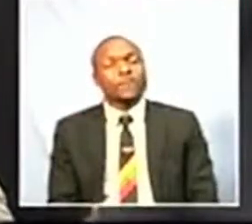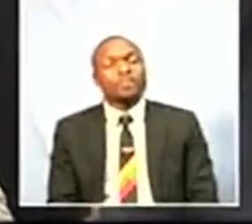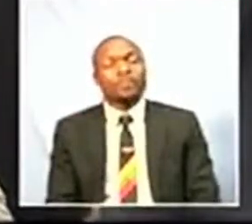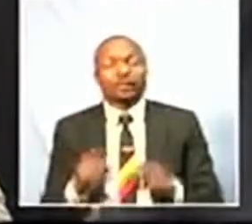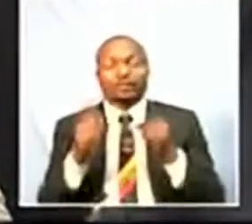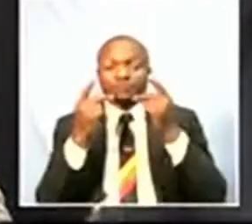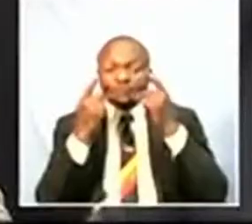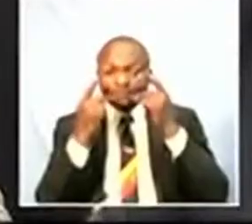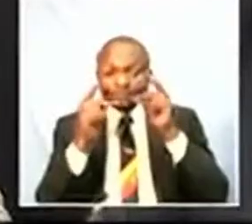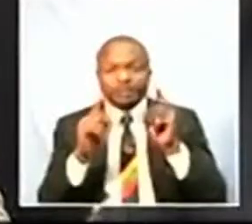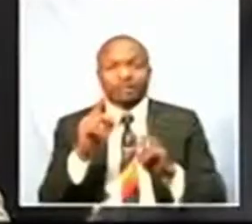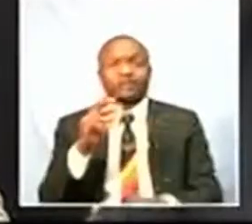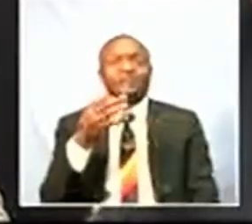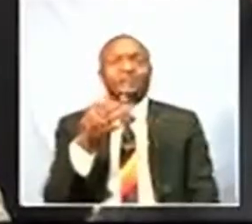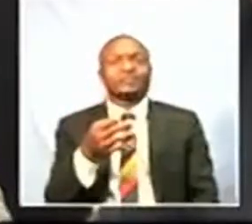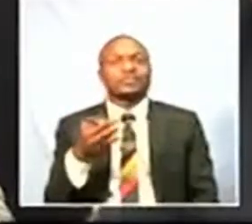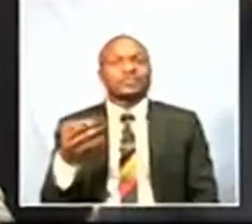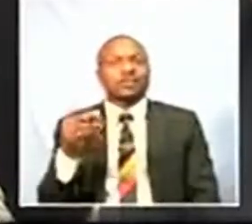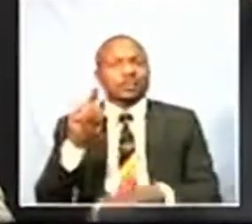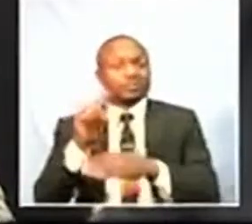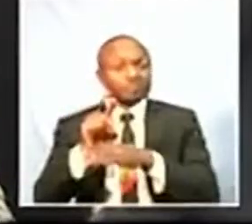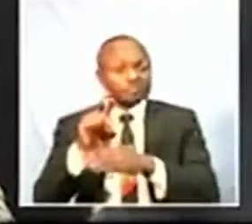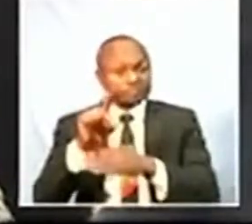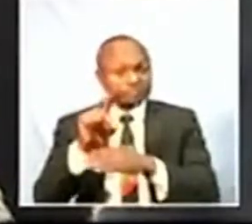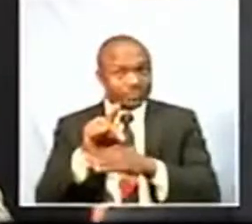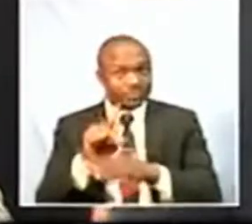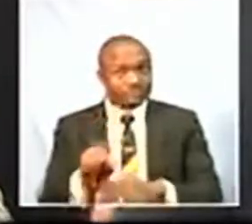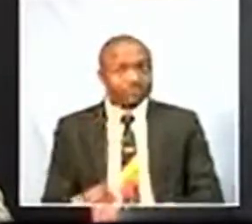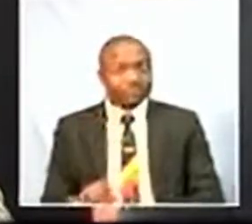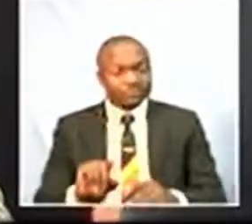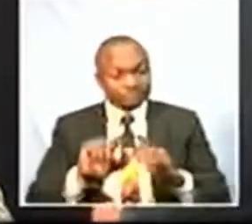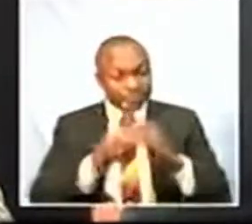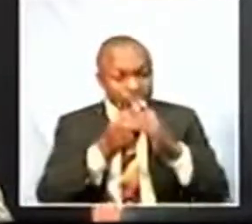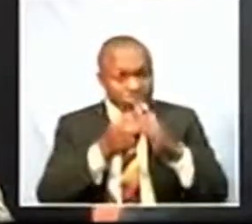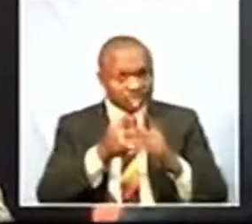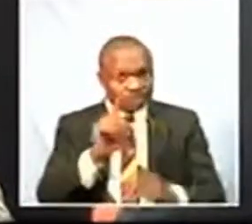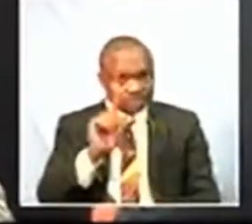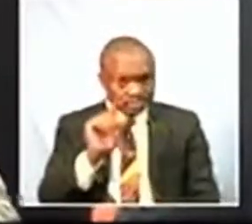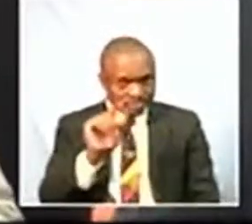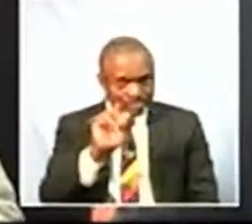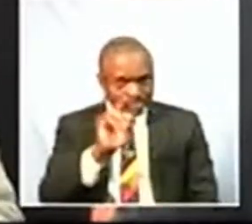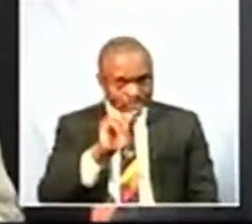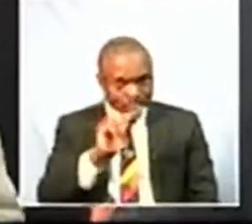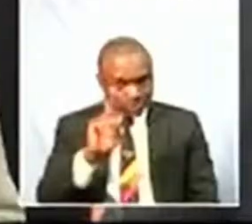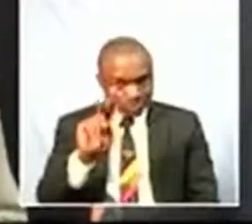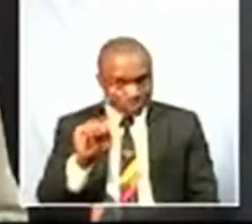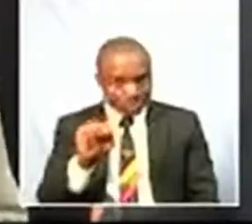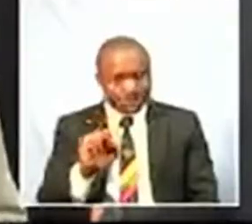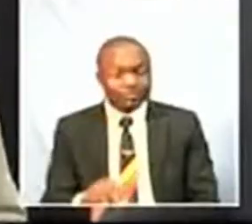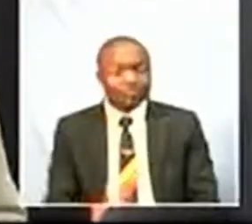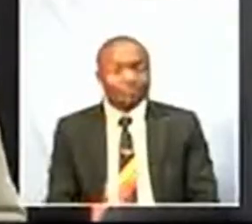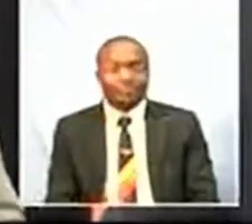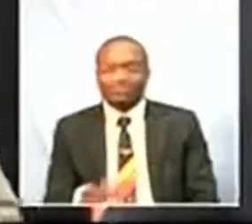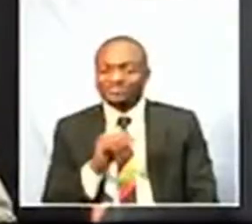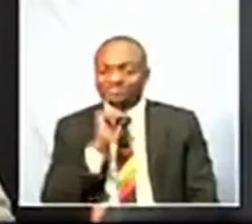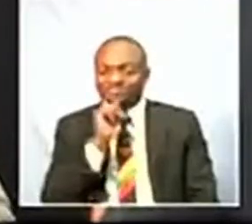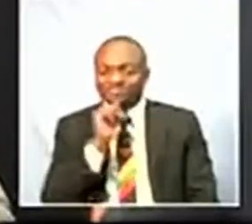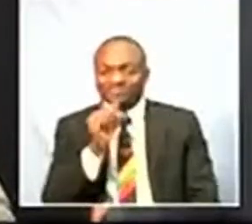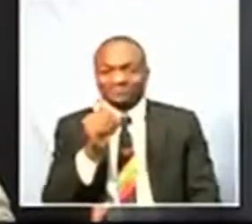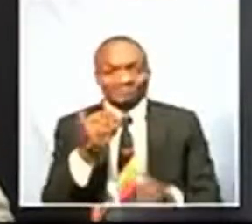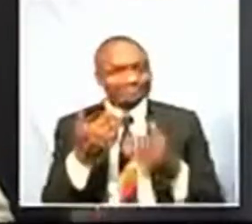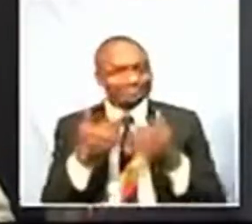public facility projects that were embarked on in 2022 that had